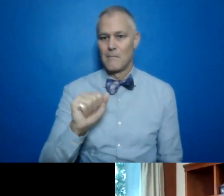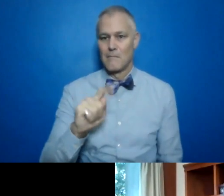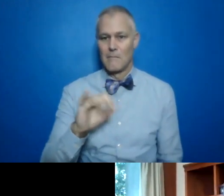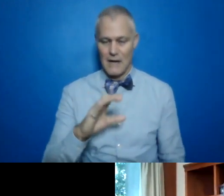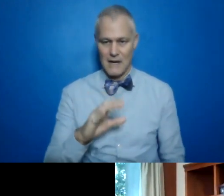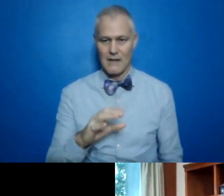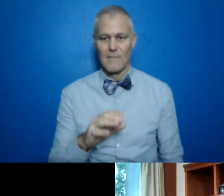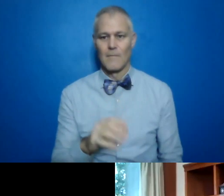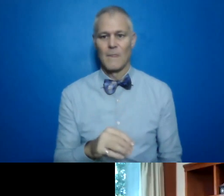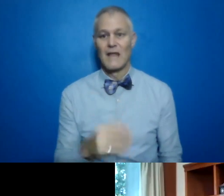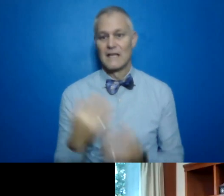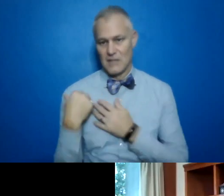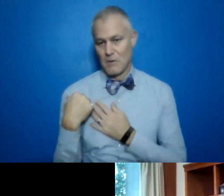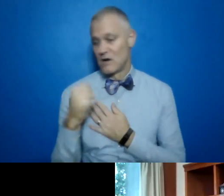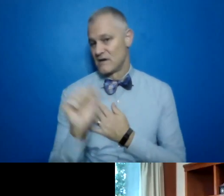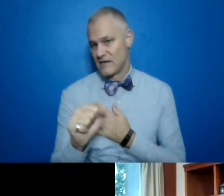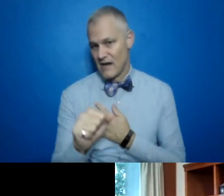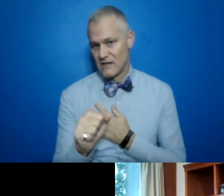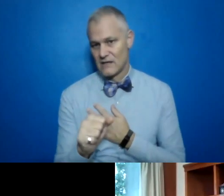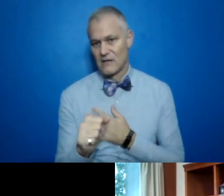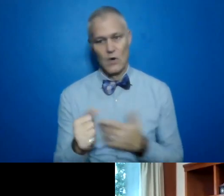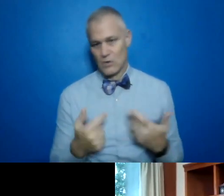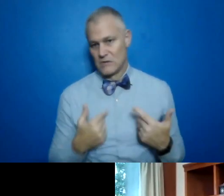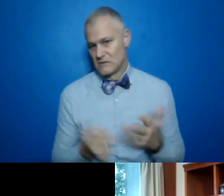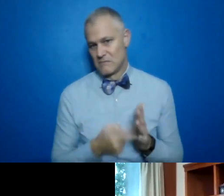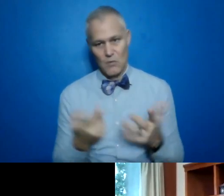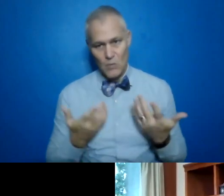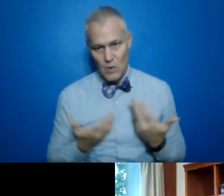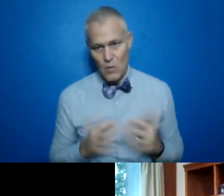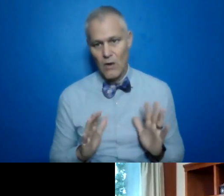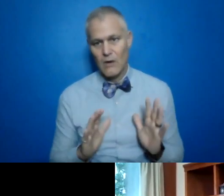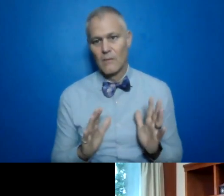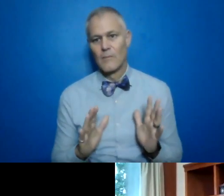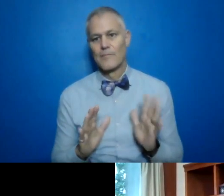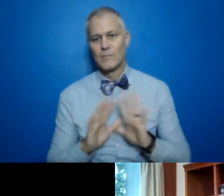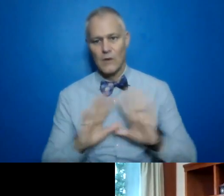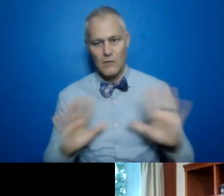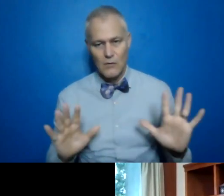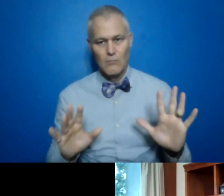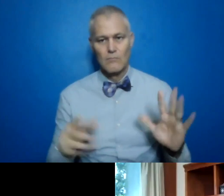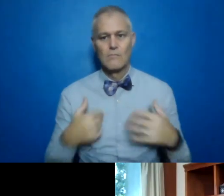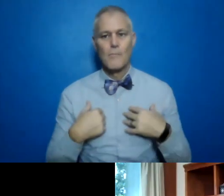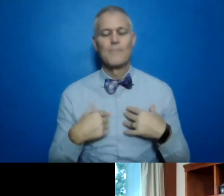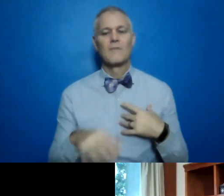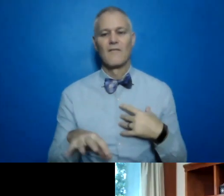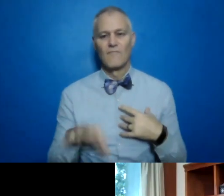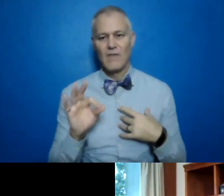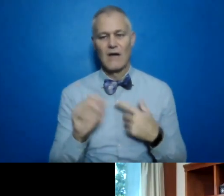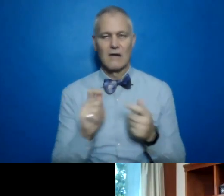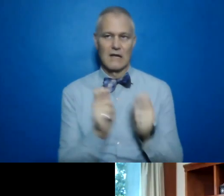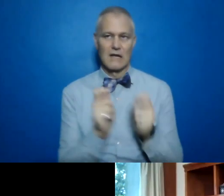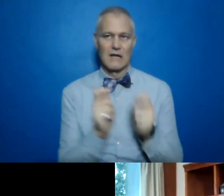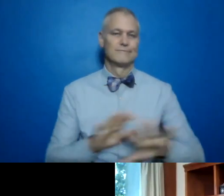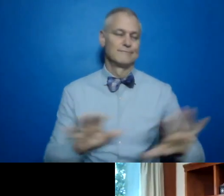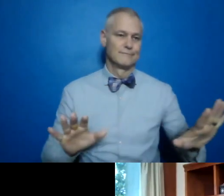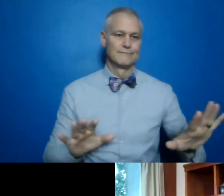is a burden. And sometimes we don't want that. We want to just say, look, we've found an accommodation here. We're